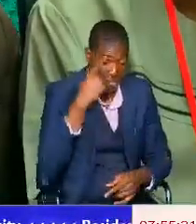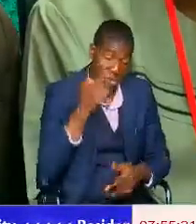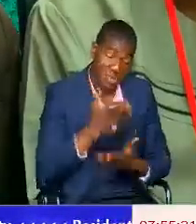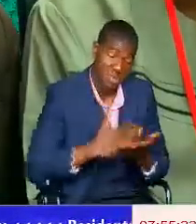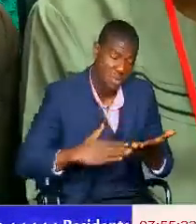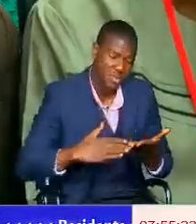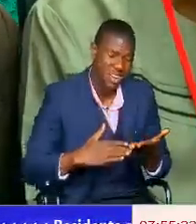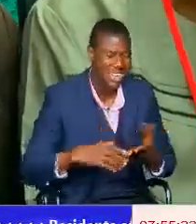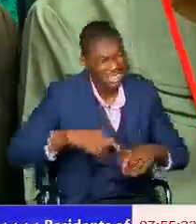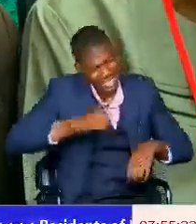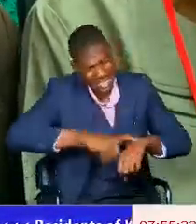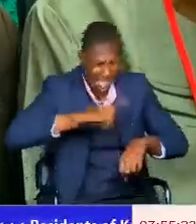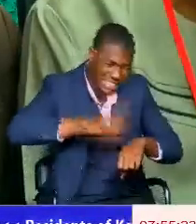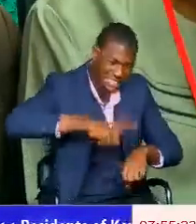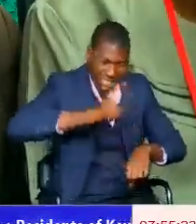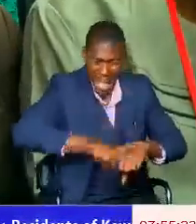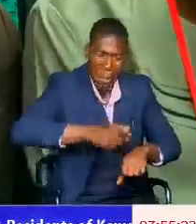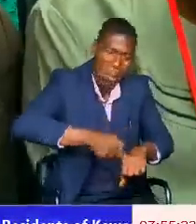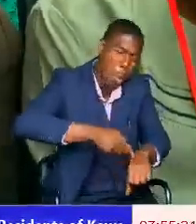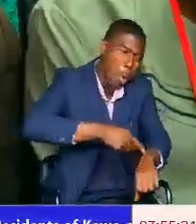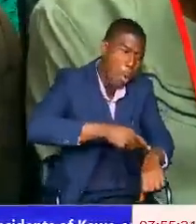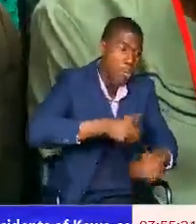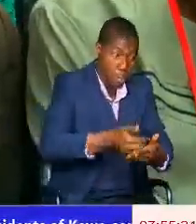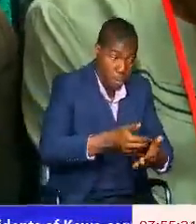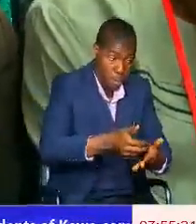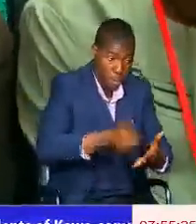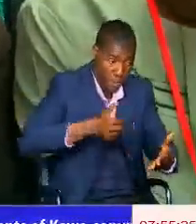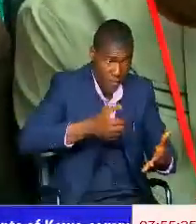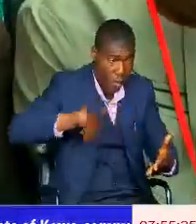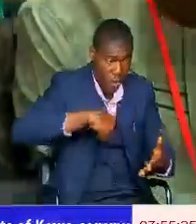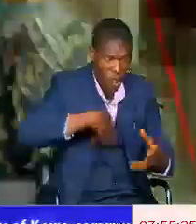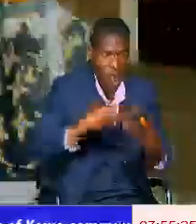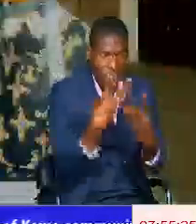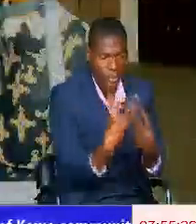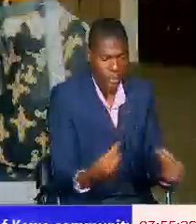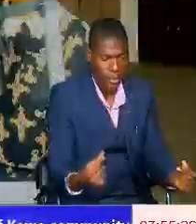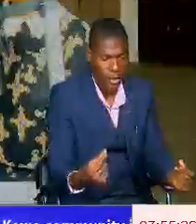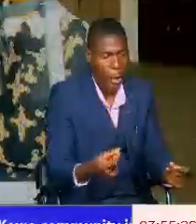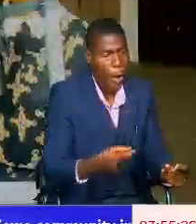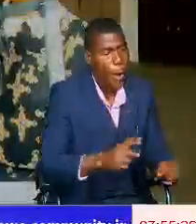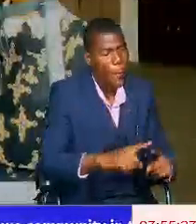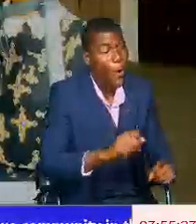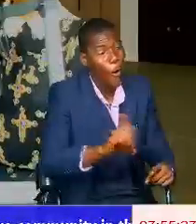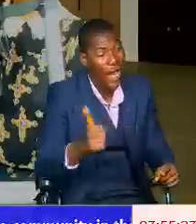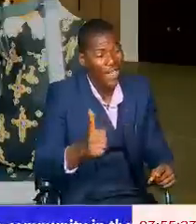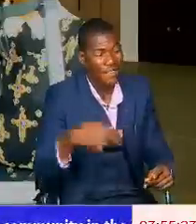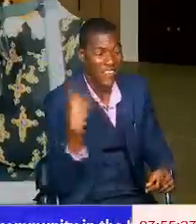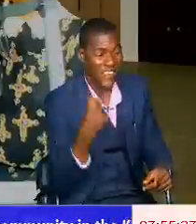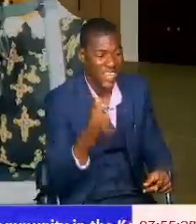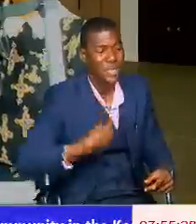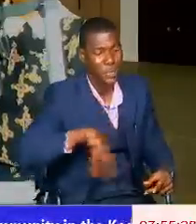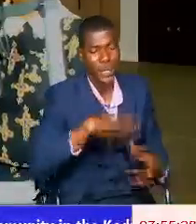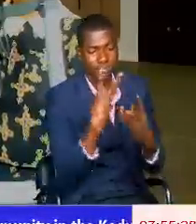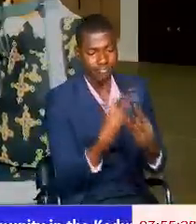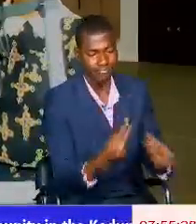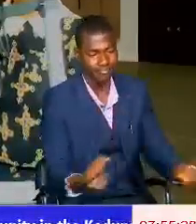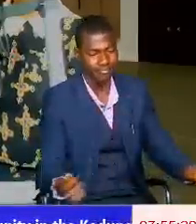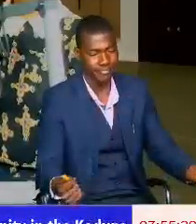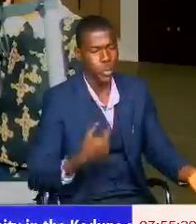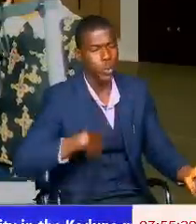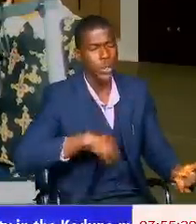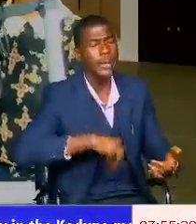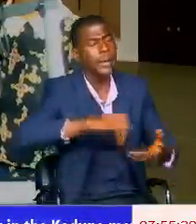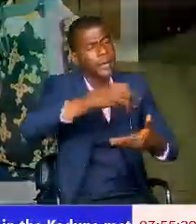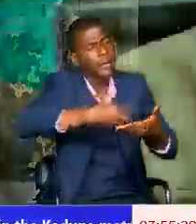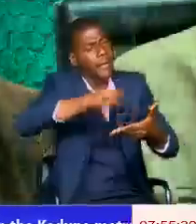time. Make we get resolution. For others, the result they come quick. We they receive emails. We they